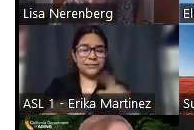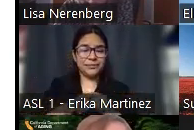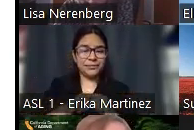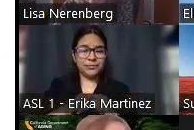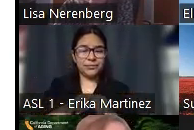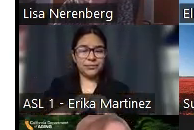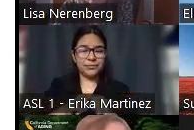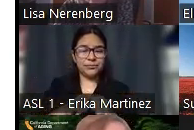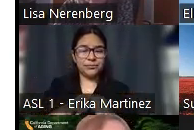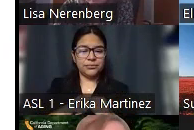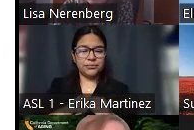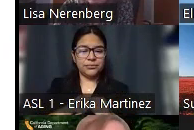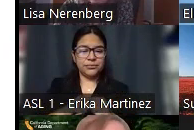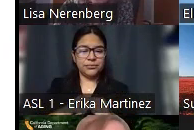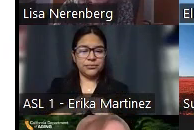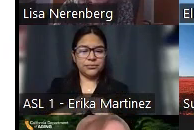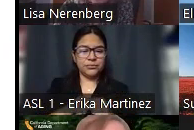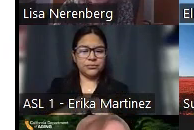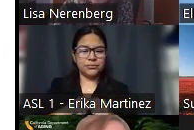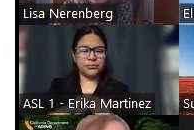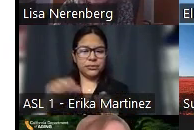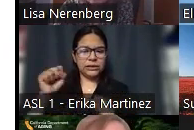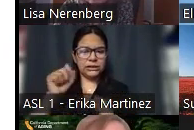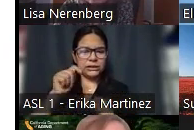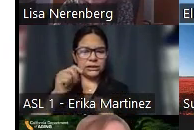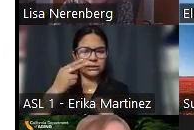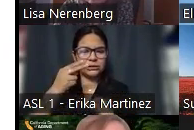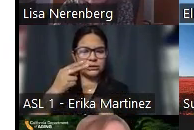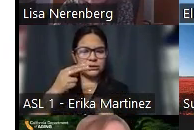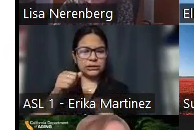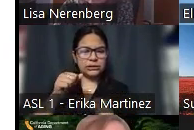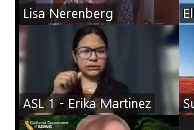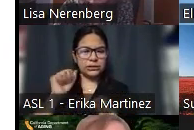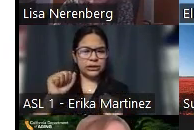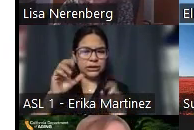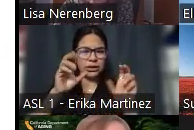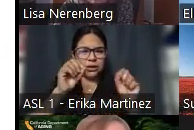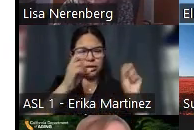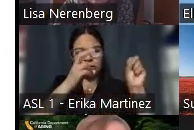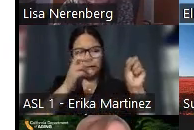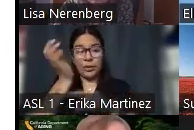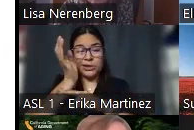gallery mode. Maybe Stephanie can take the slides down for momentarily.